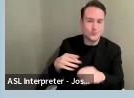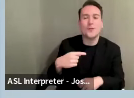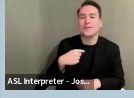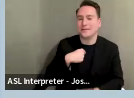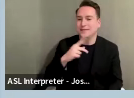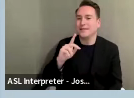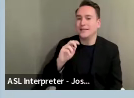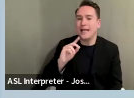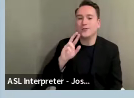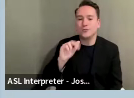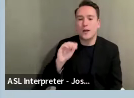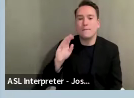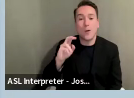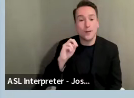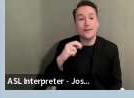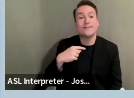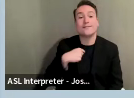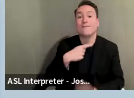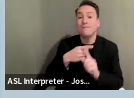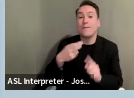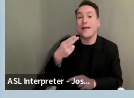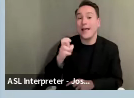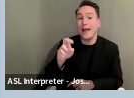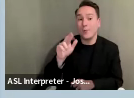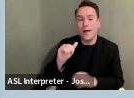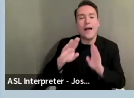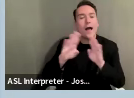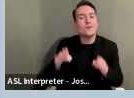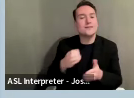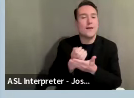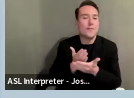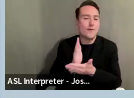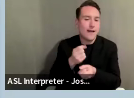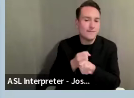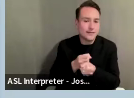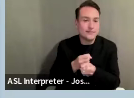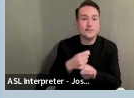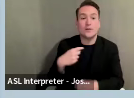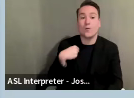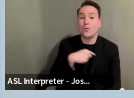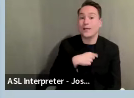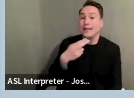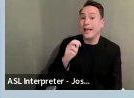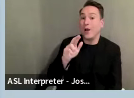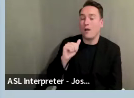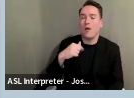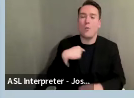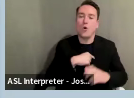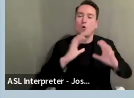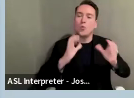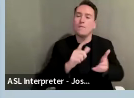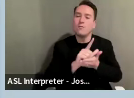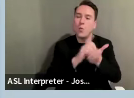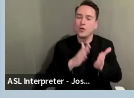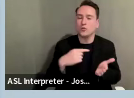I'm from HERA, the Housing and Economic Rights Advocates. HERA is a group of lawyers. We're a nonprofit law firm,